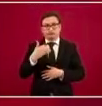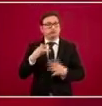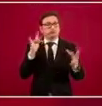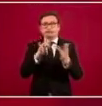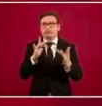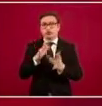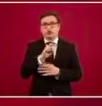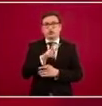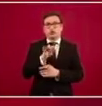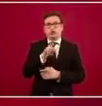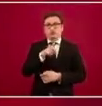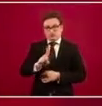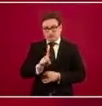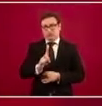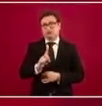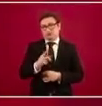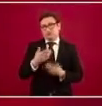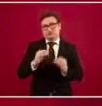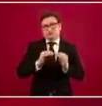800-0044-800,